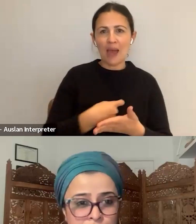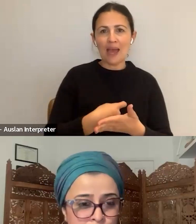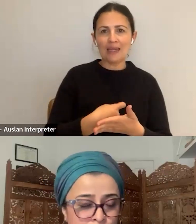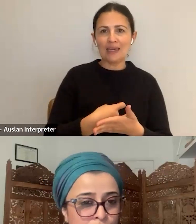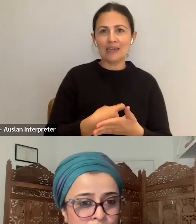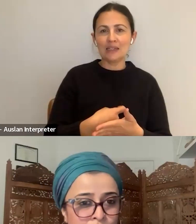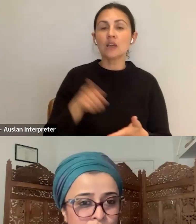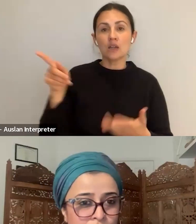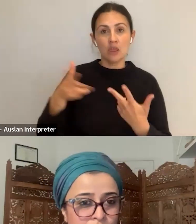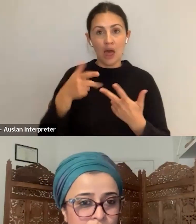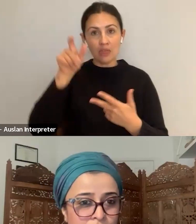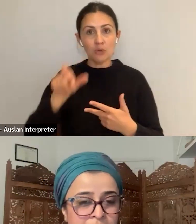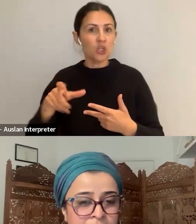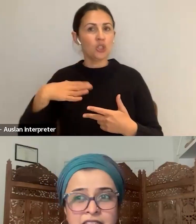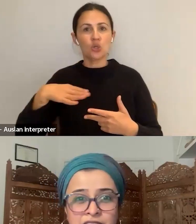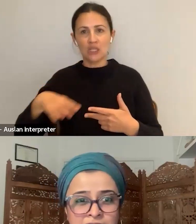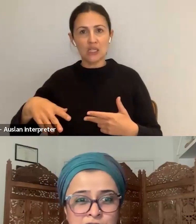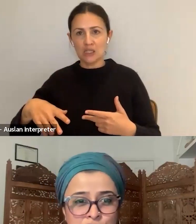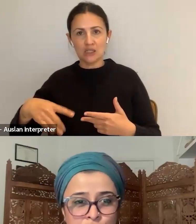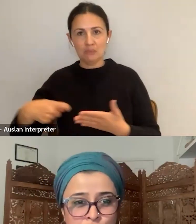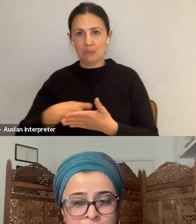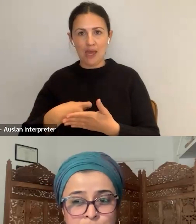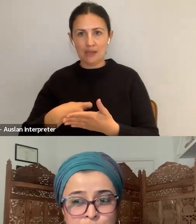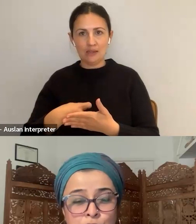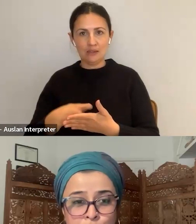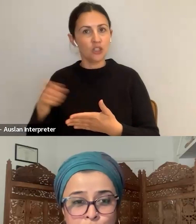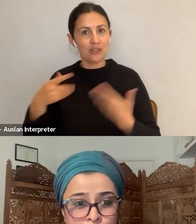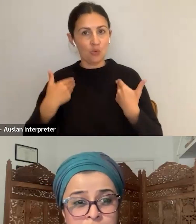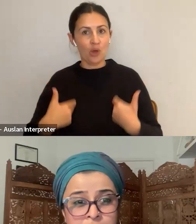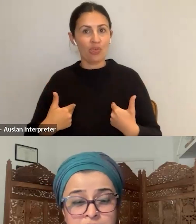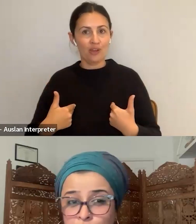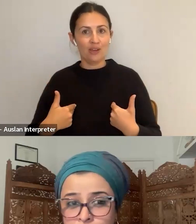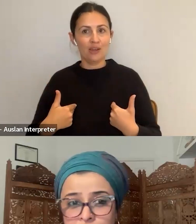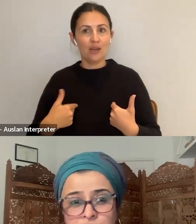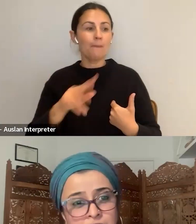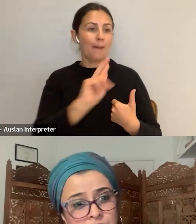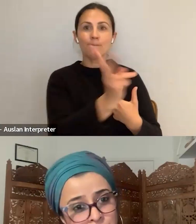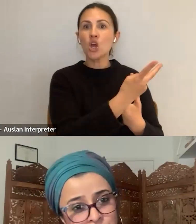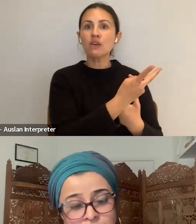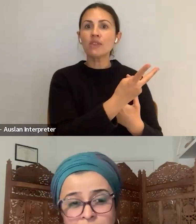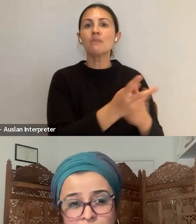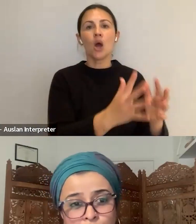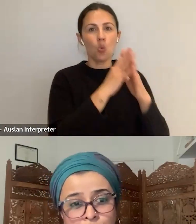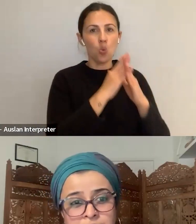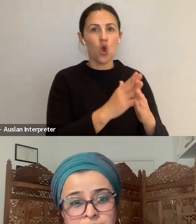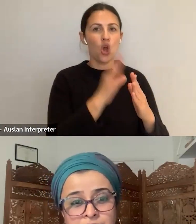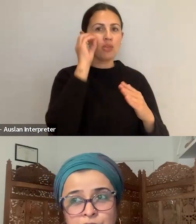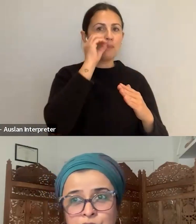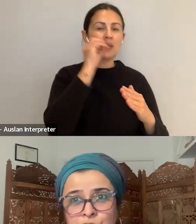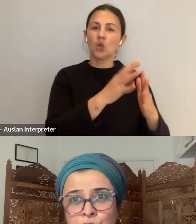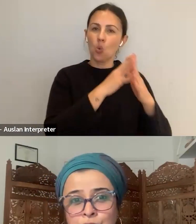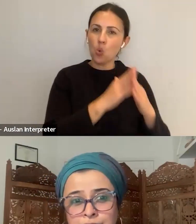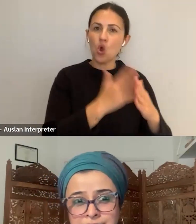it can make the difference of joining or not. Yeah. And that is going to trickle down into what informs content and conversation and direction and